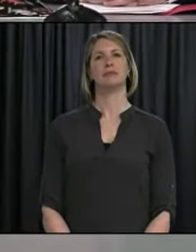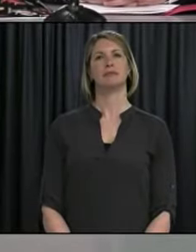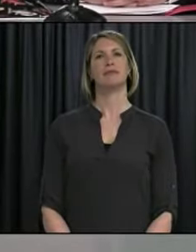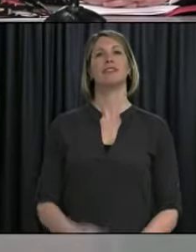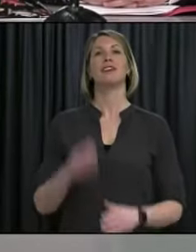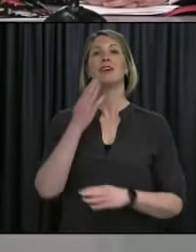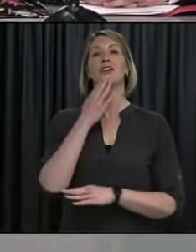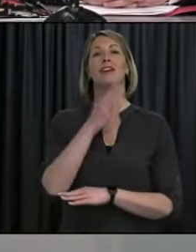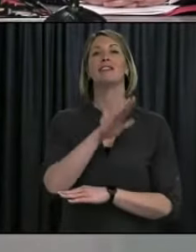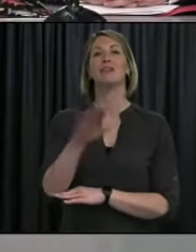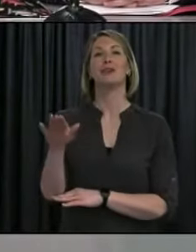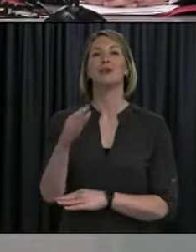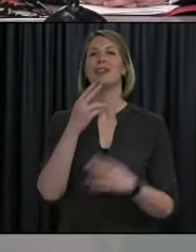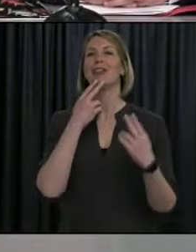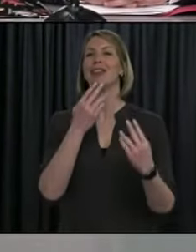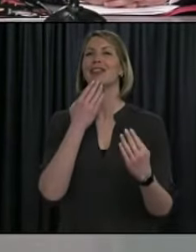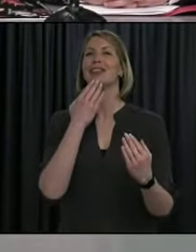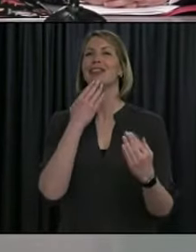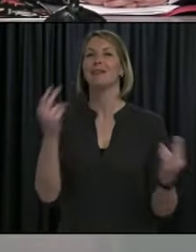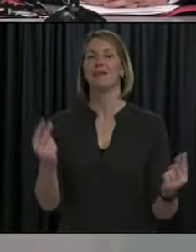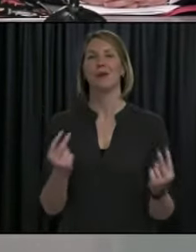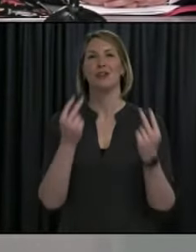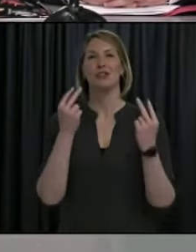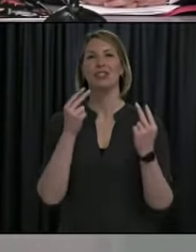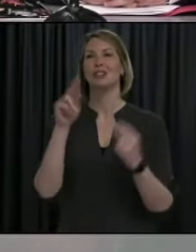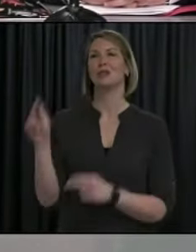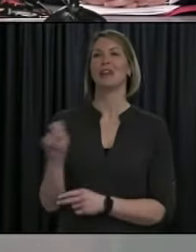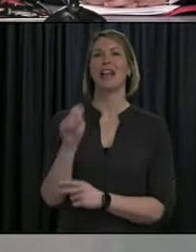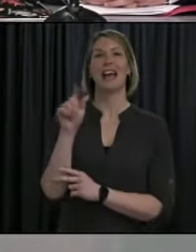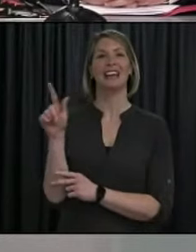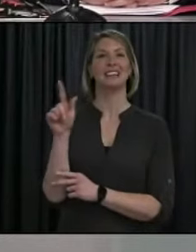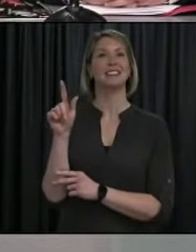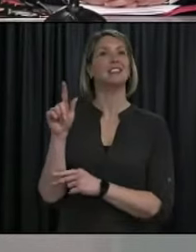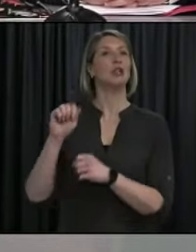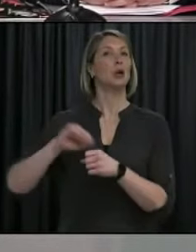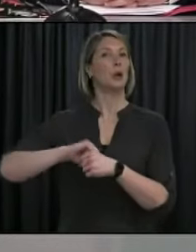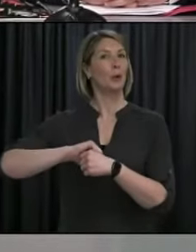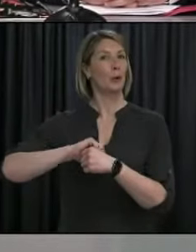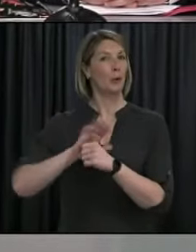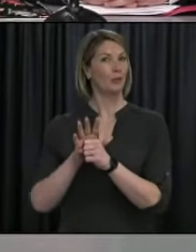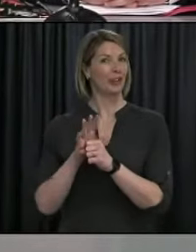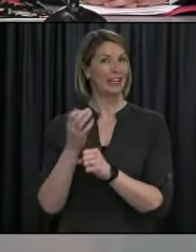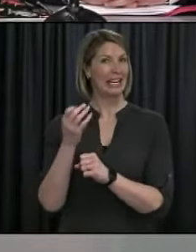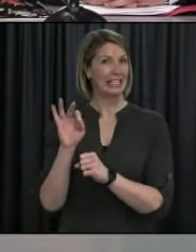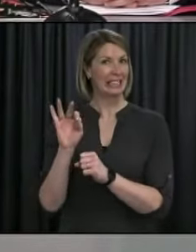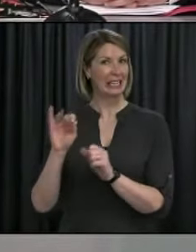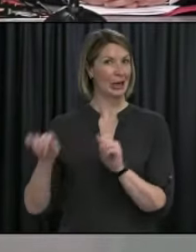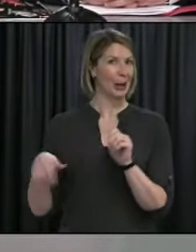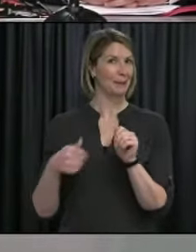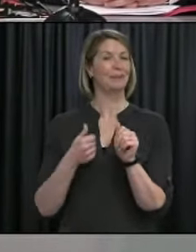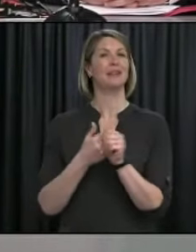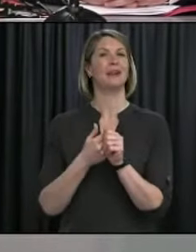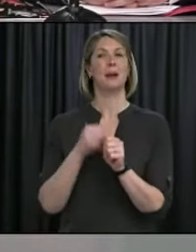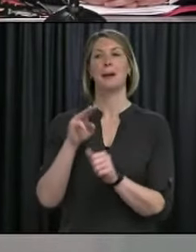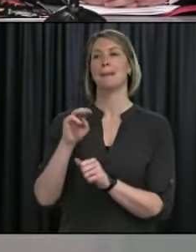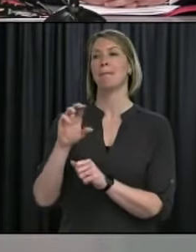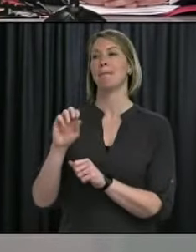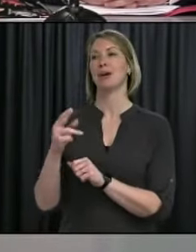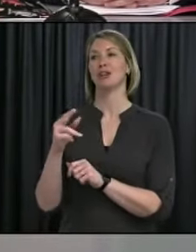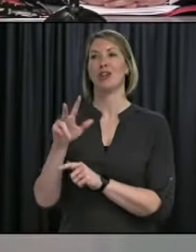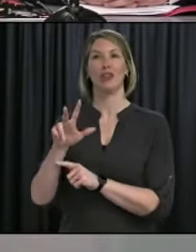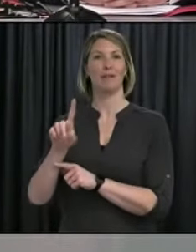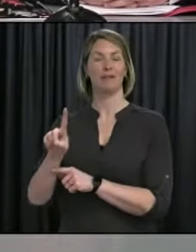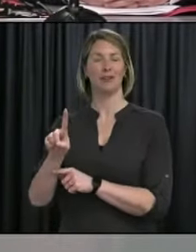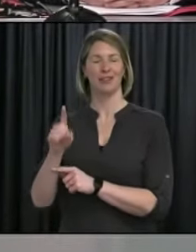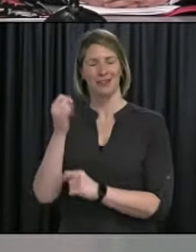Good afternoon. Thank you for joining us for the government of Newfoundland and Labrador's COVID-19 update for today, Wednesday, March 31st. Hard to believe.